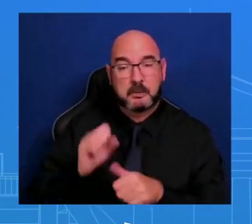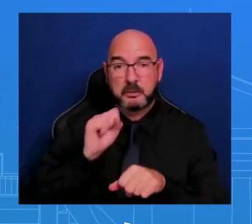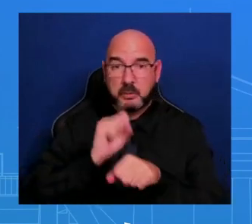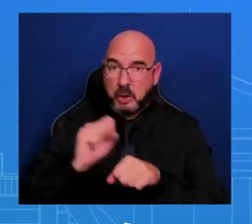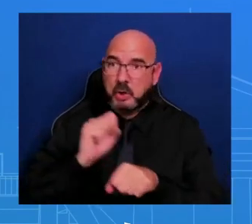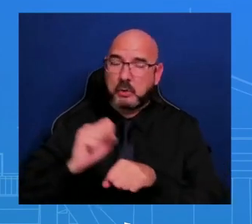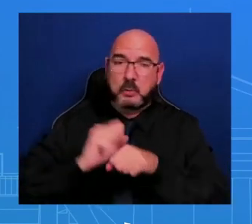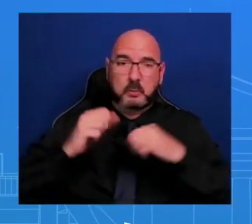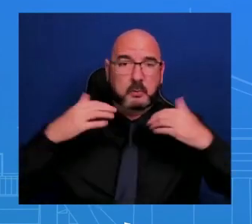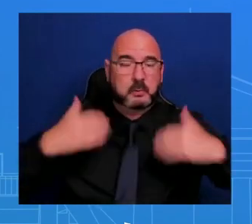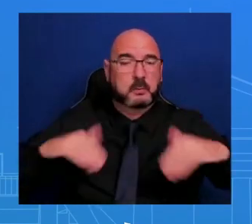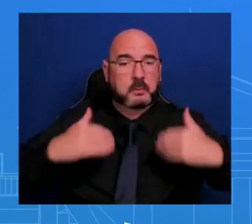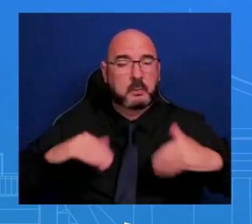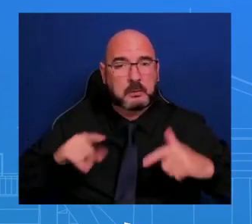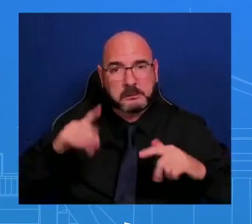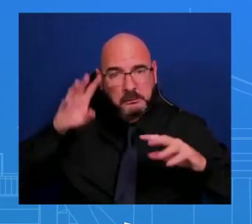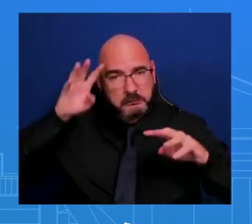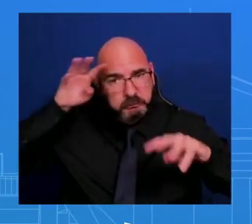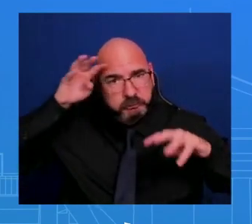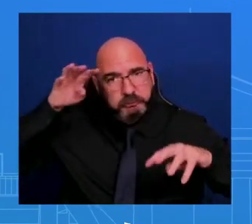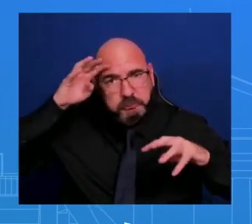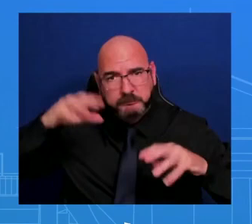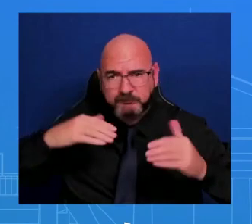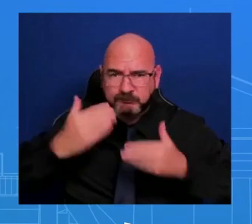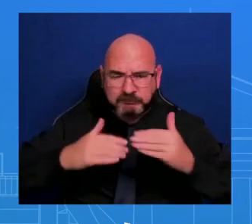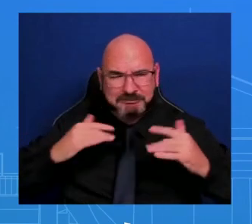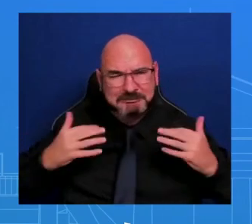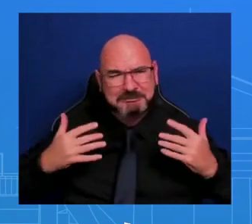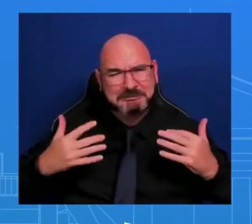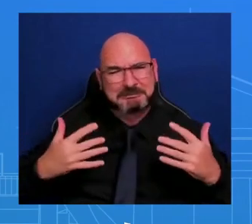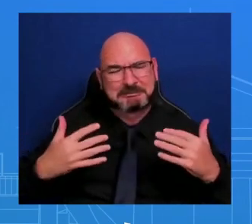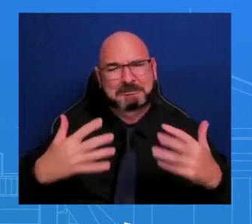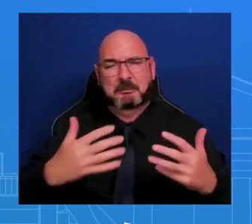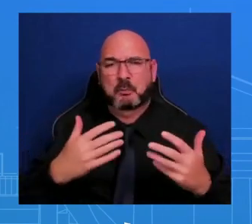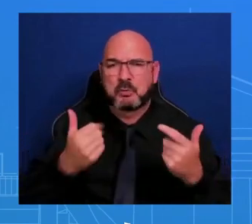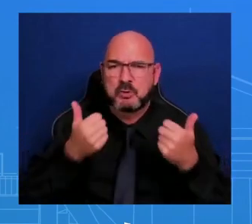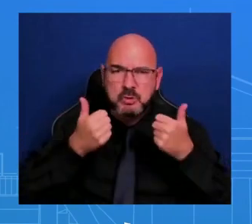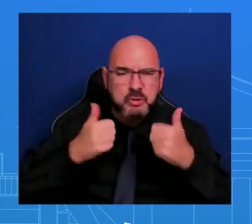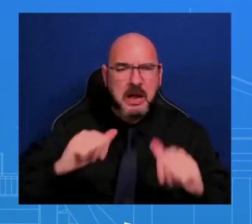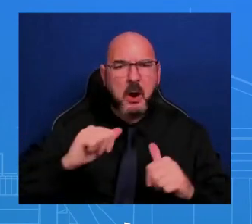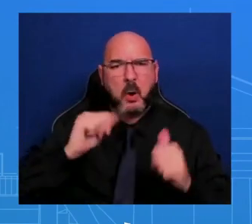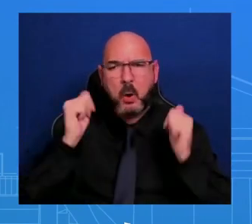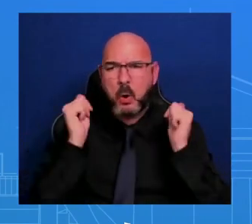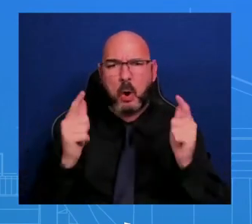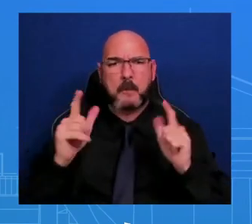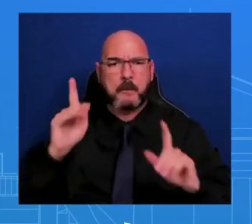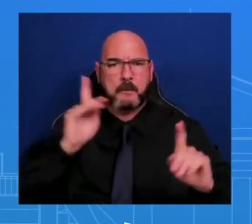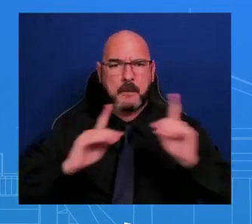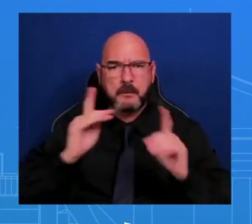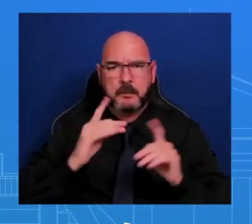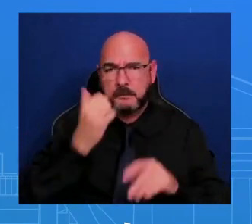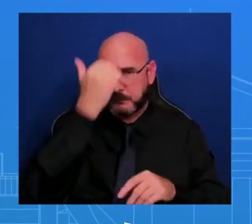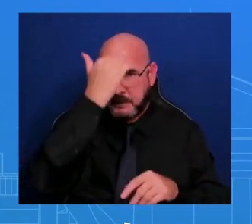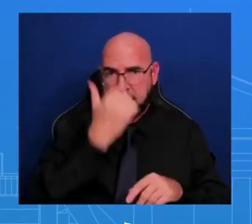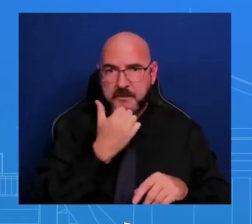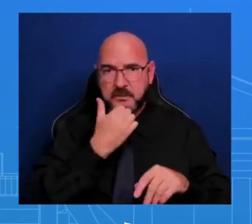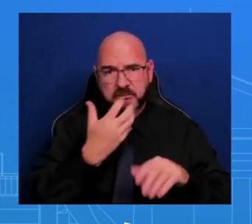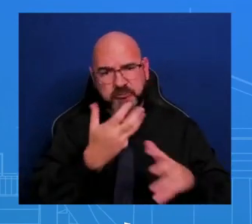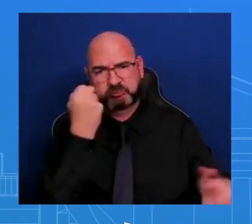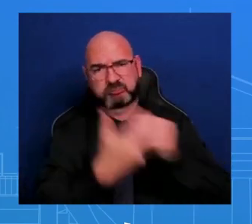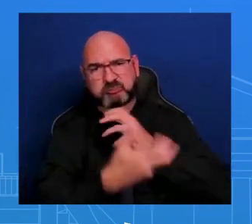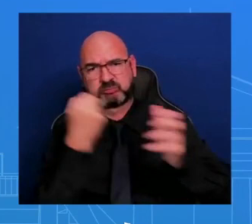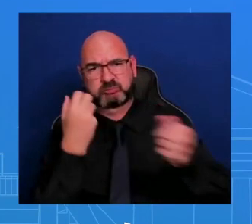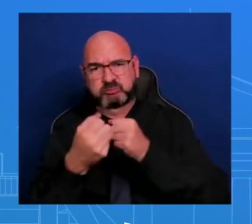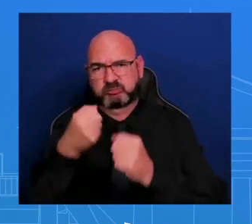the hostage piece. So not a lot to update you on there. Just a real quick note on the state visit. I'm certain I'm going to get asked, but